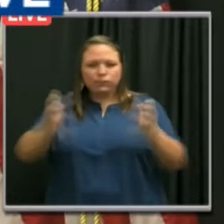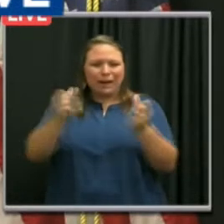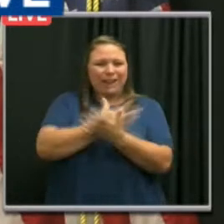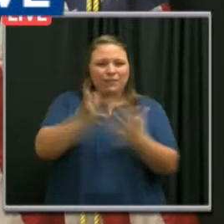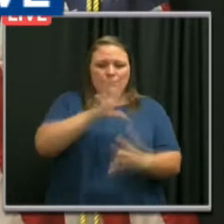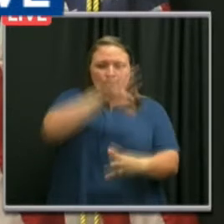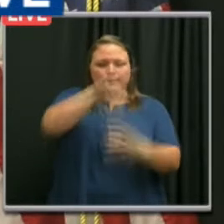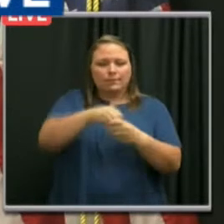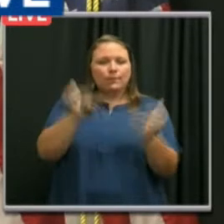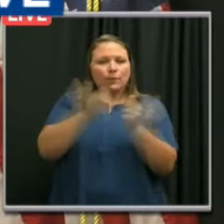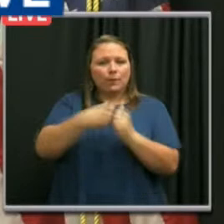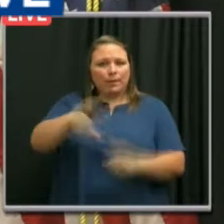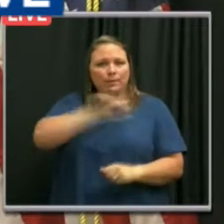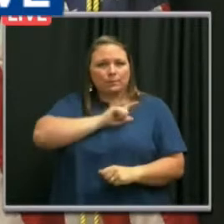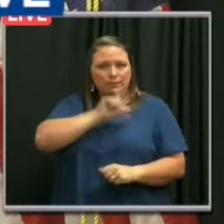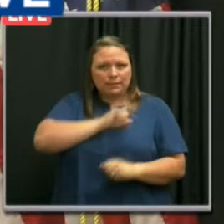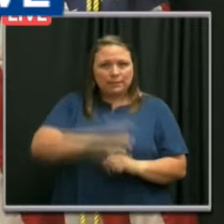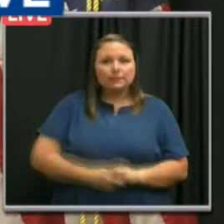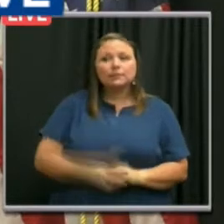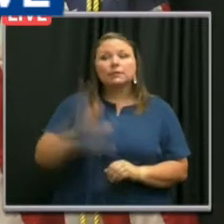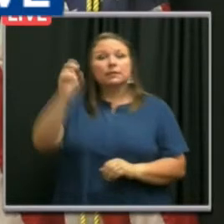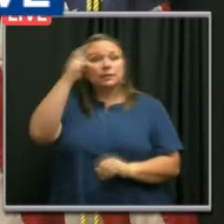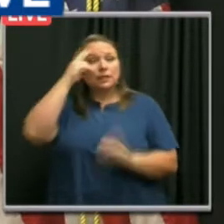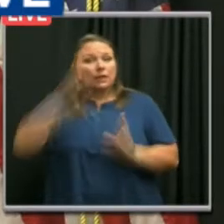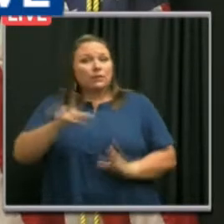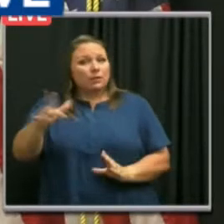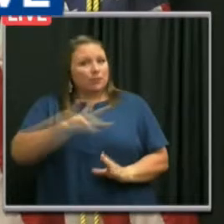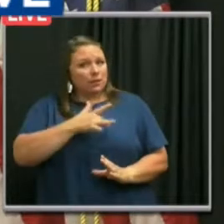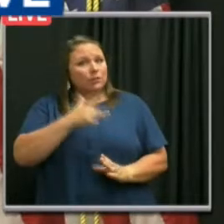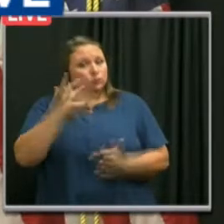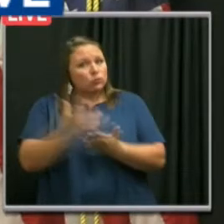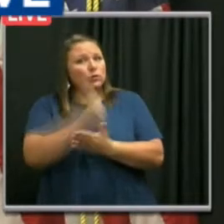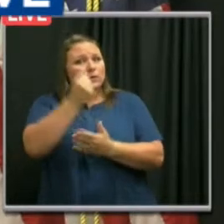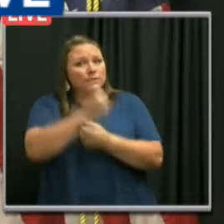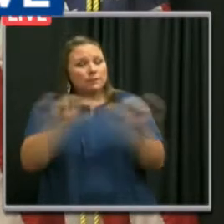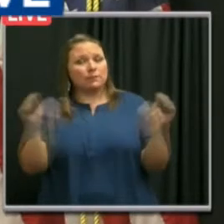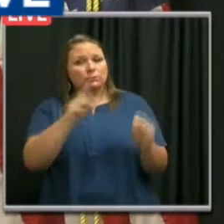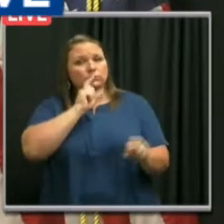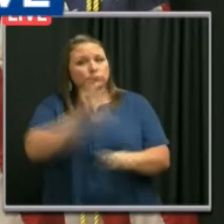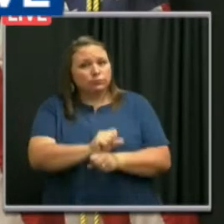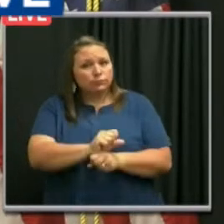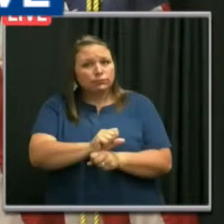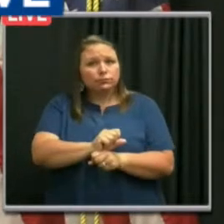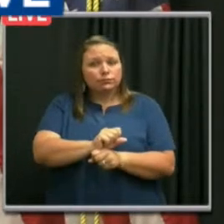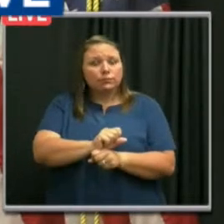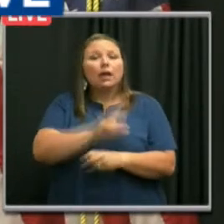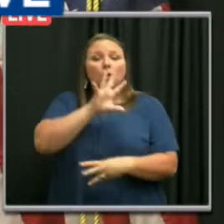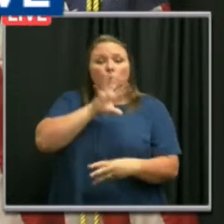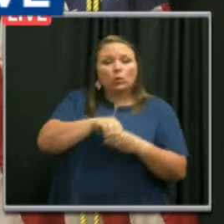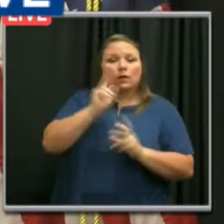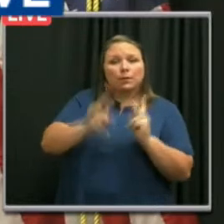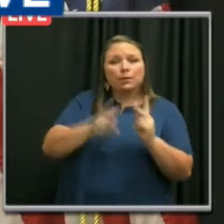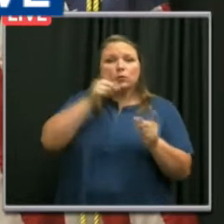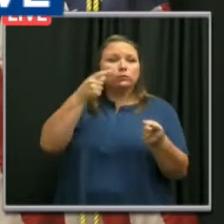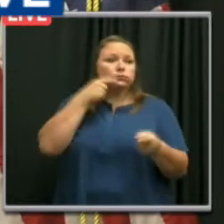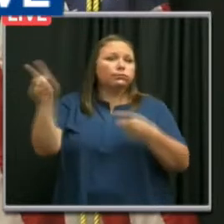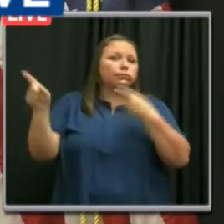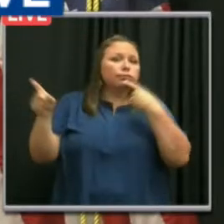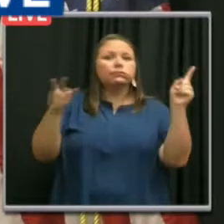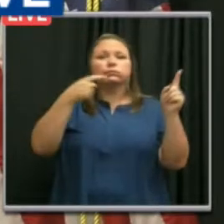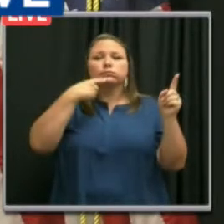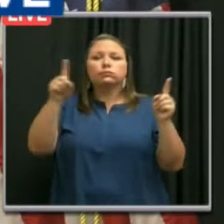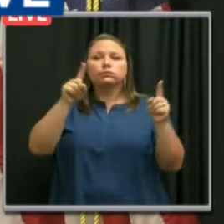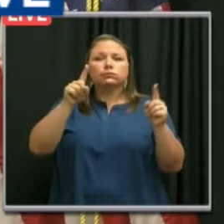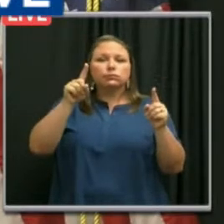and practices. Now, Nashvillians deserve to be safe, and including those who are making their voices heard in public